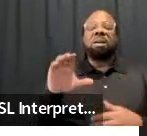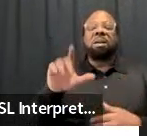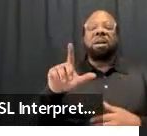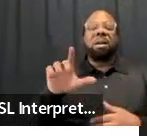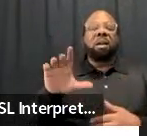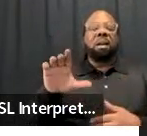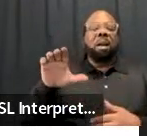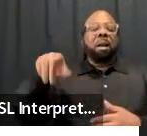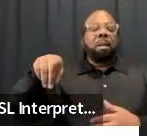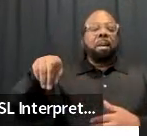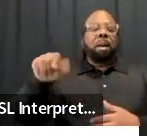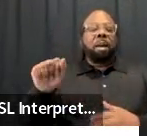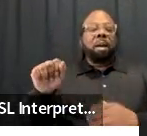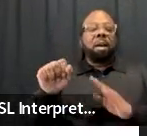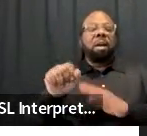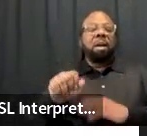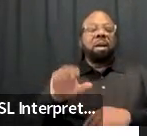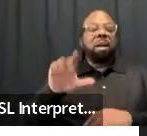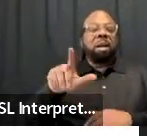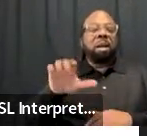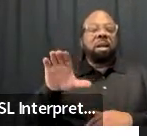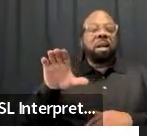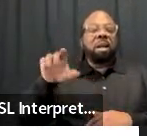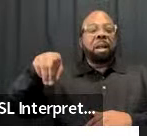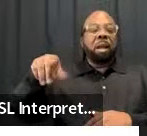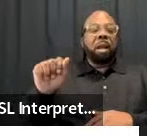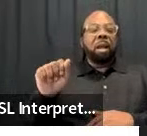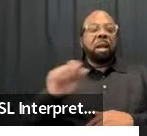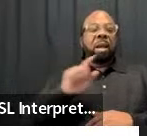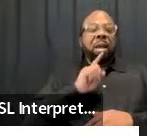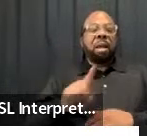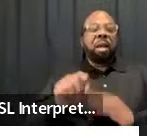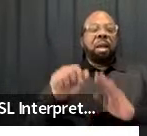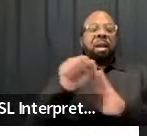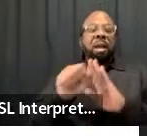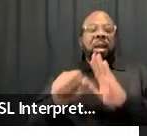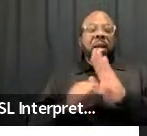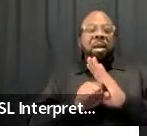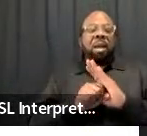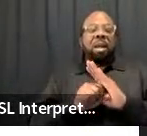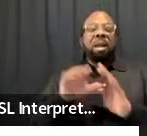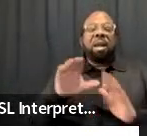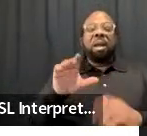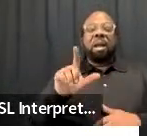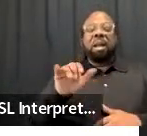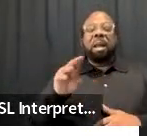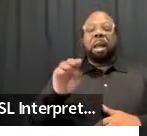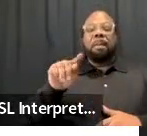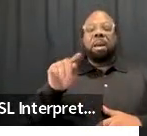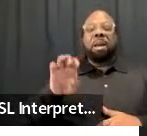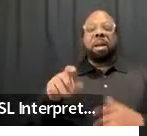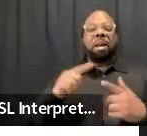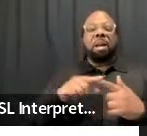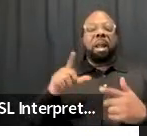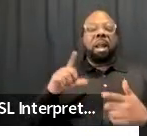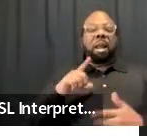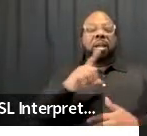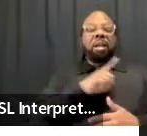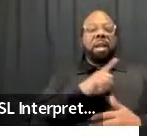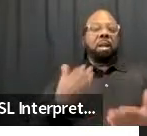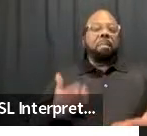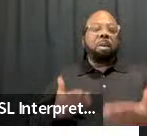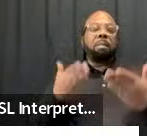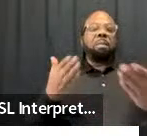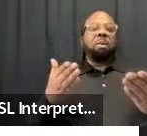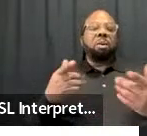is going to the state. So the CLCPA is the state climate legislation that promotes things